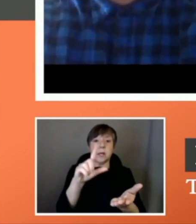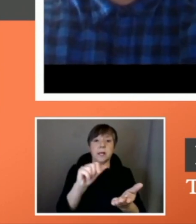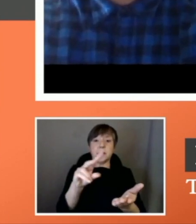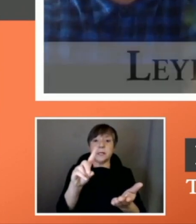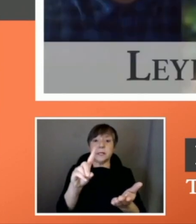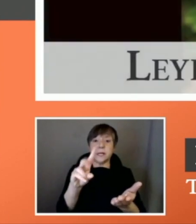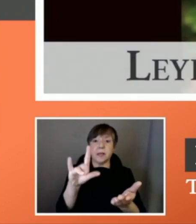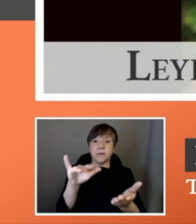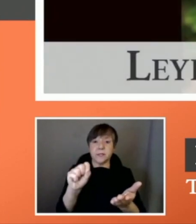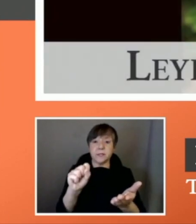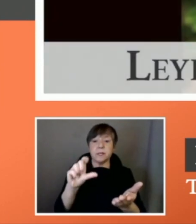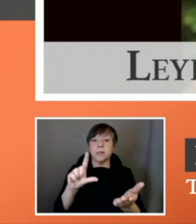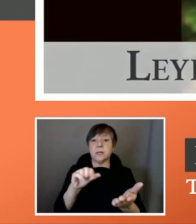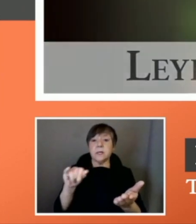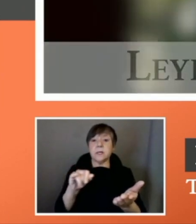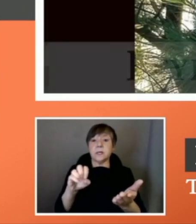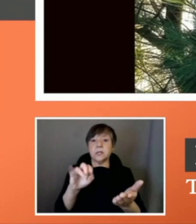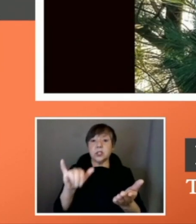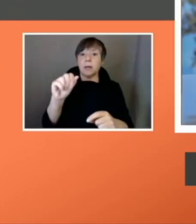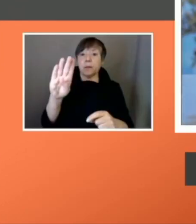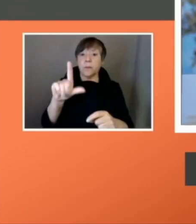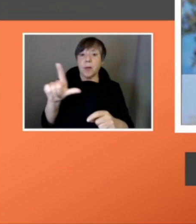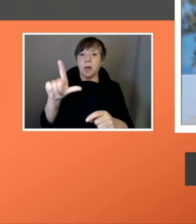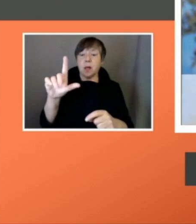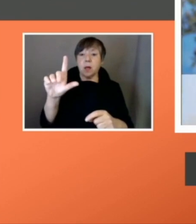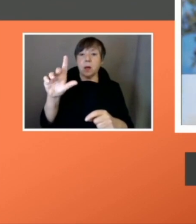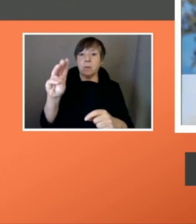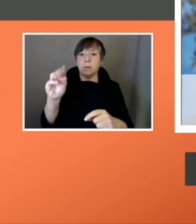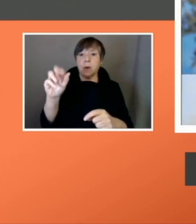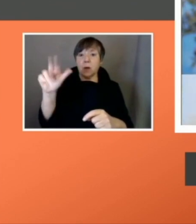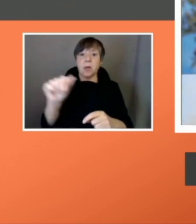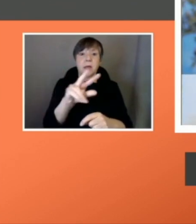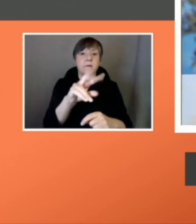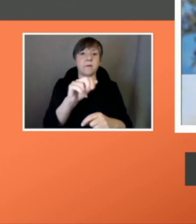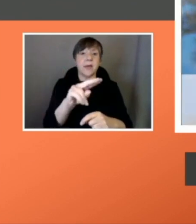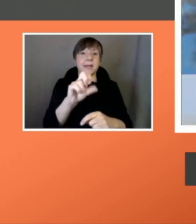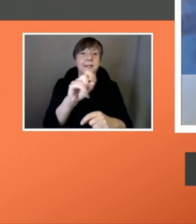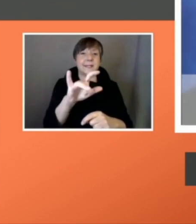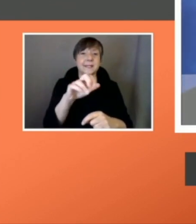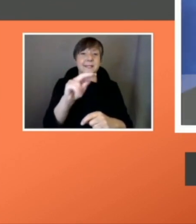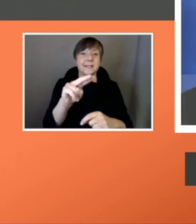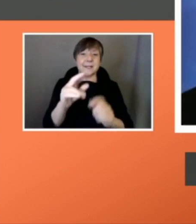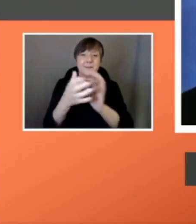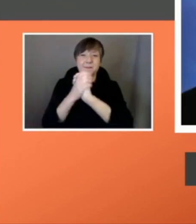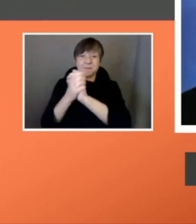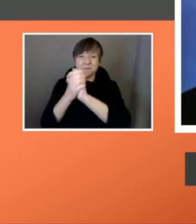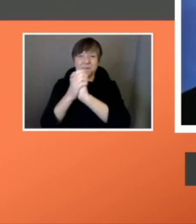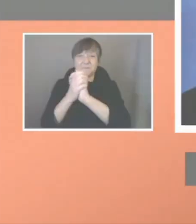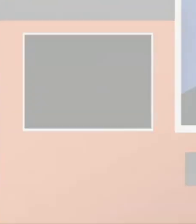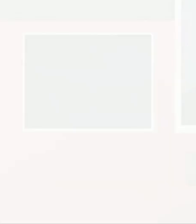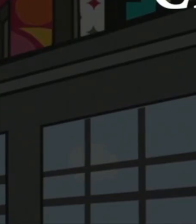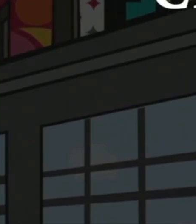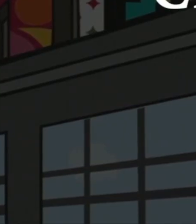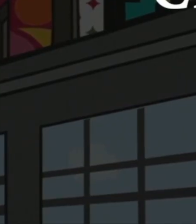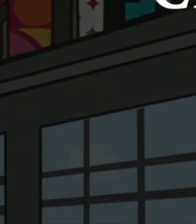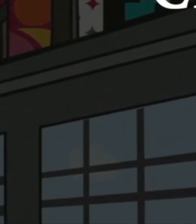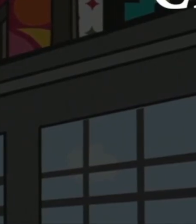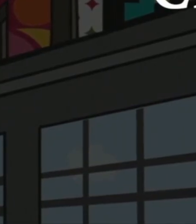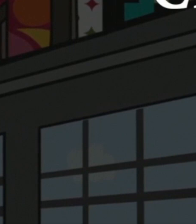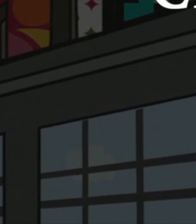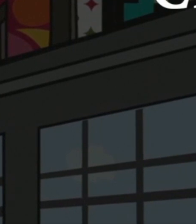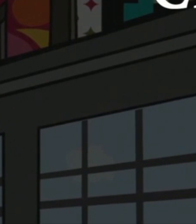Award, given to Layla Davis and Jenny Huang, and Senior Cup Award, given to Annabelle Mare and Vandry Sisson.